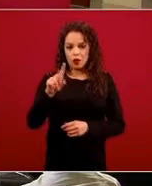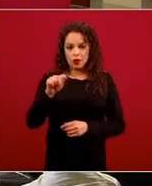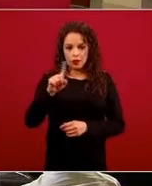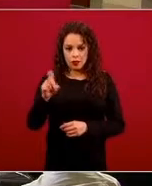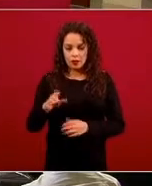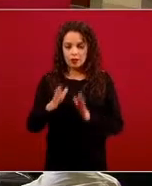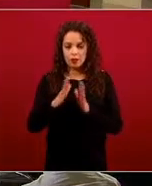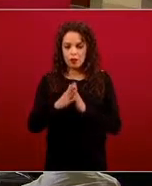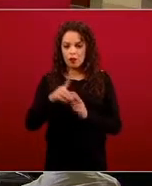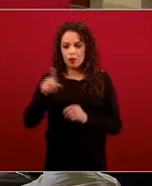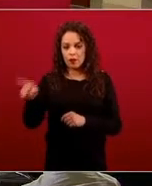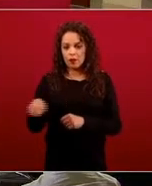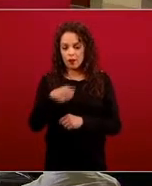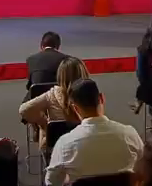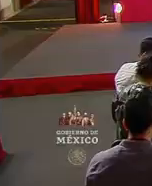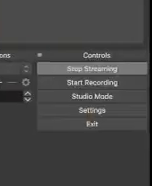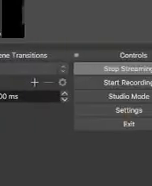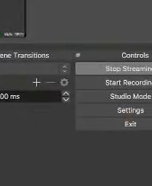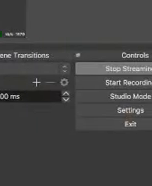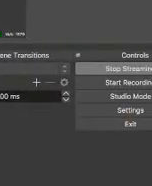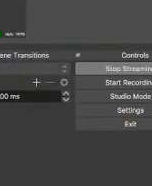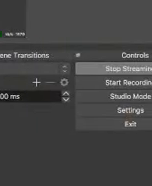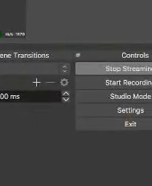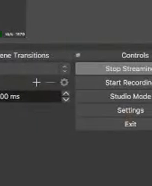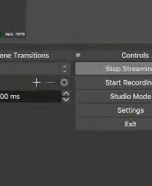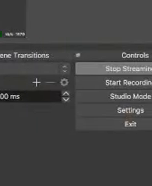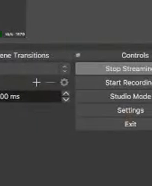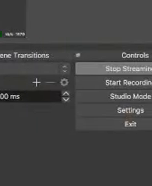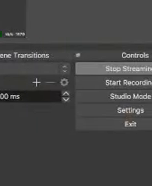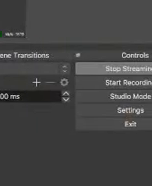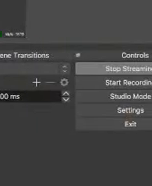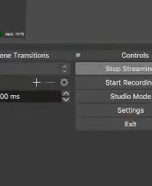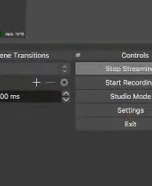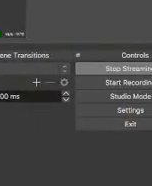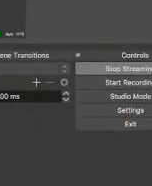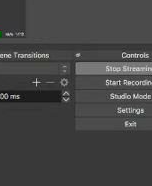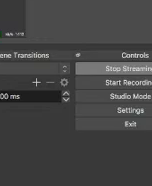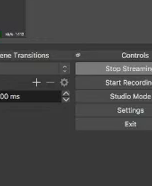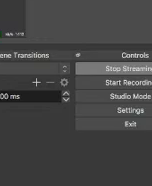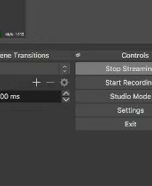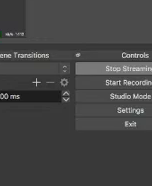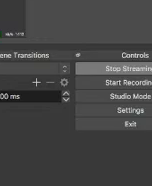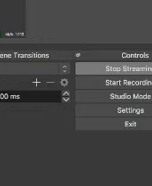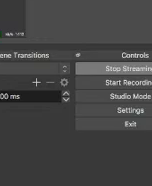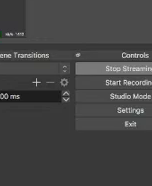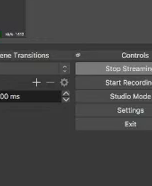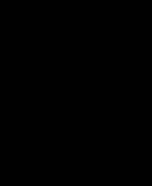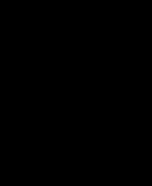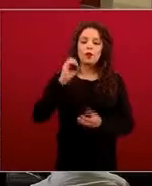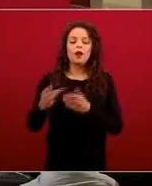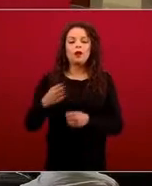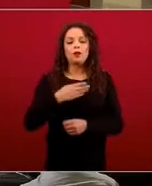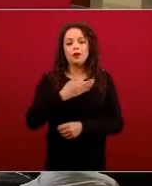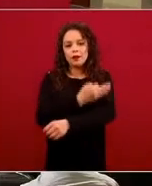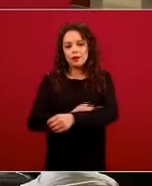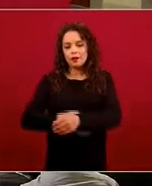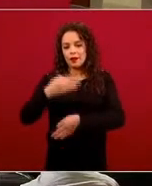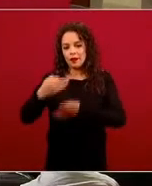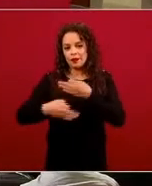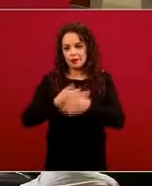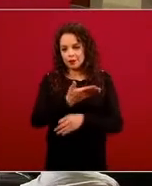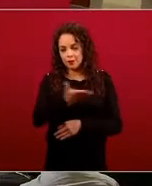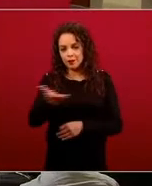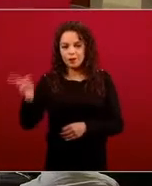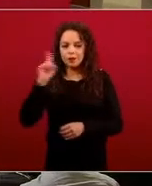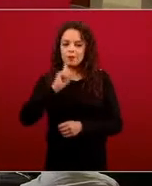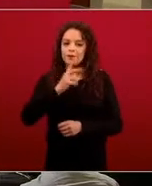All right, now, Dr. Ricardo Cortés Alcalá, you have the floor now. Muchas gracias, muy buenas tardes a todas y todos.